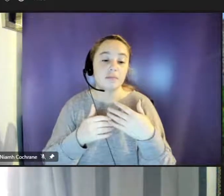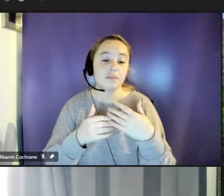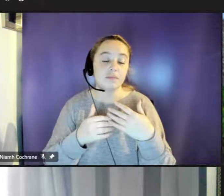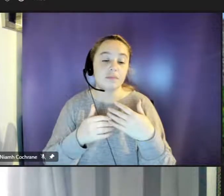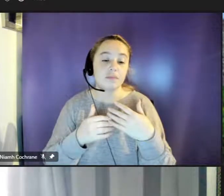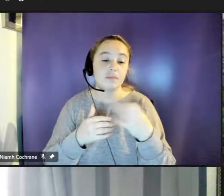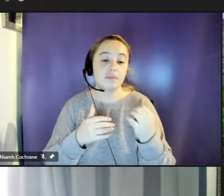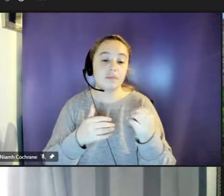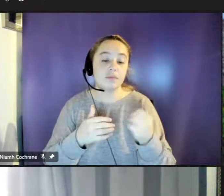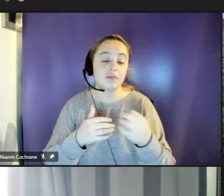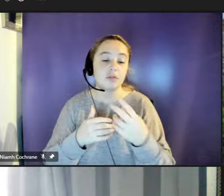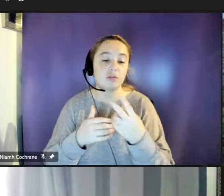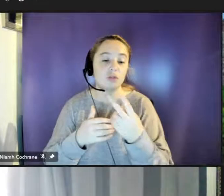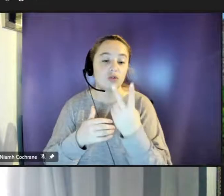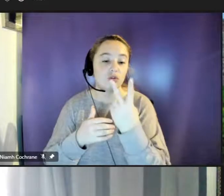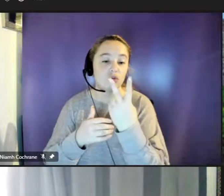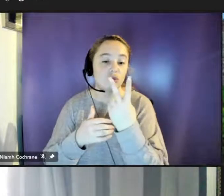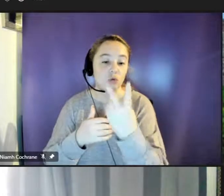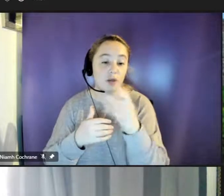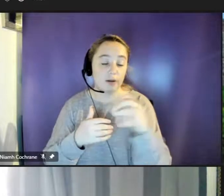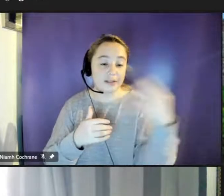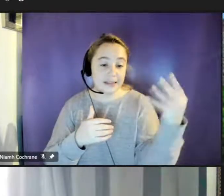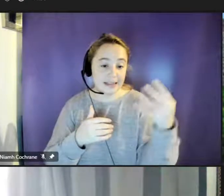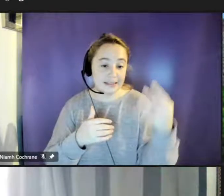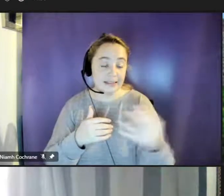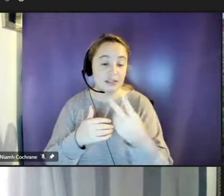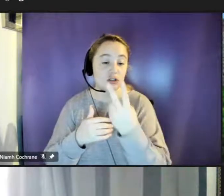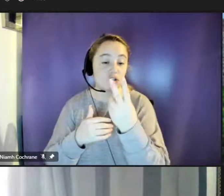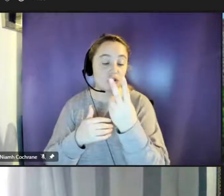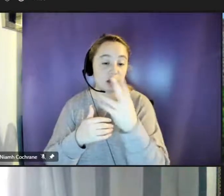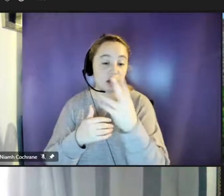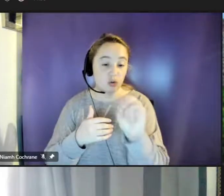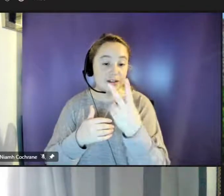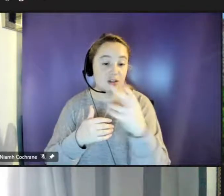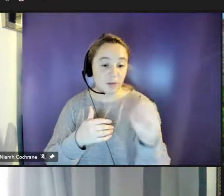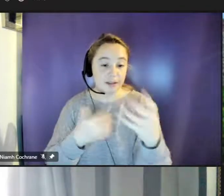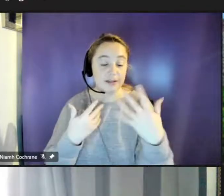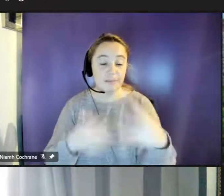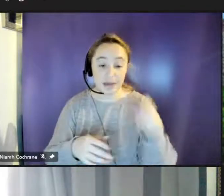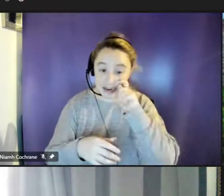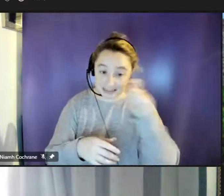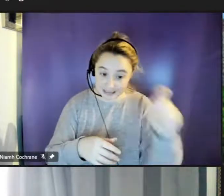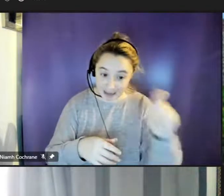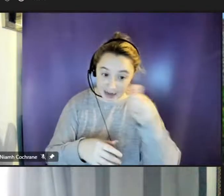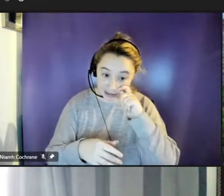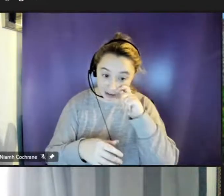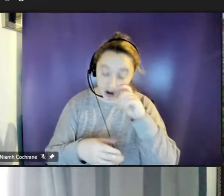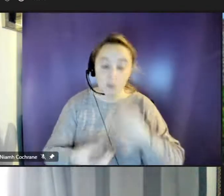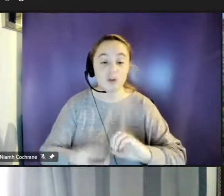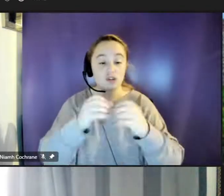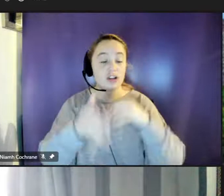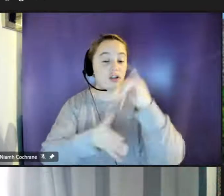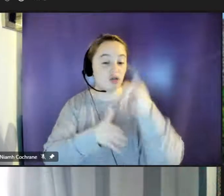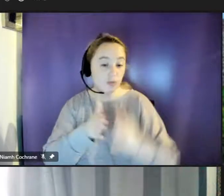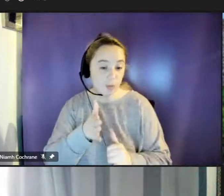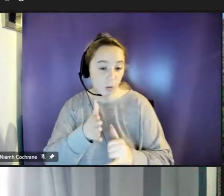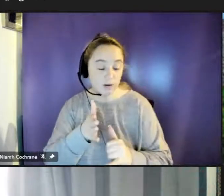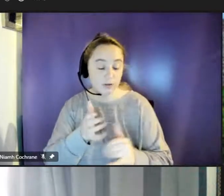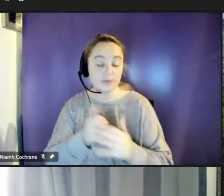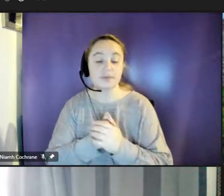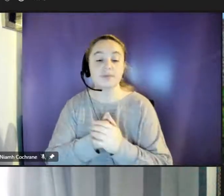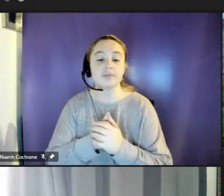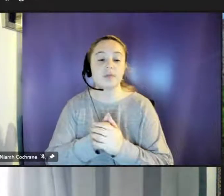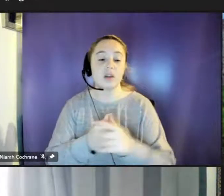during 2019-2020, which resulted in Care Inspectorate reports. As a result of the